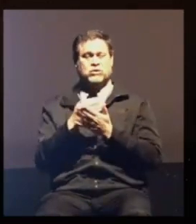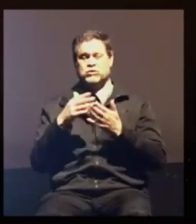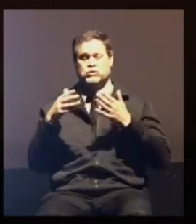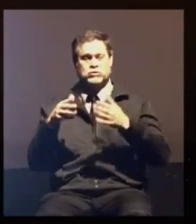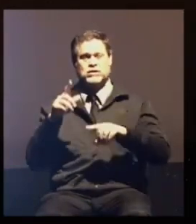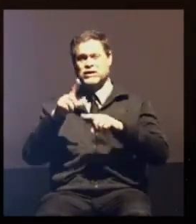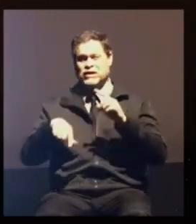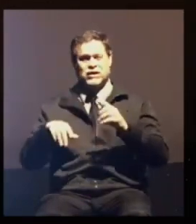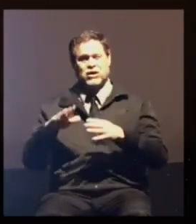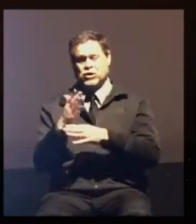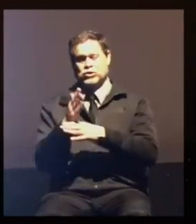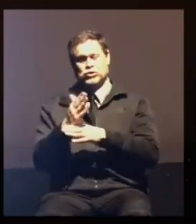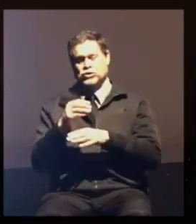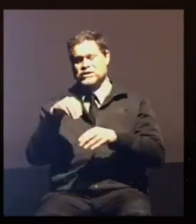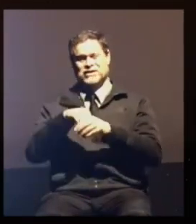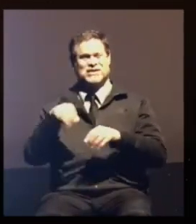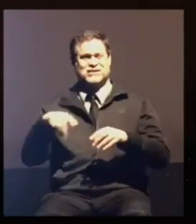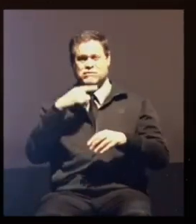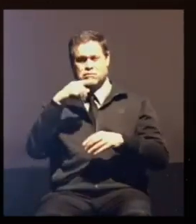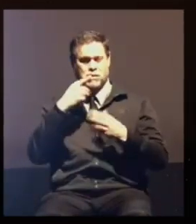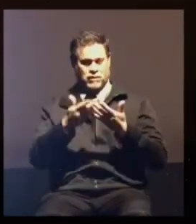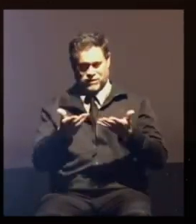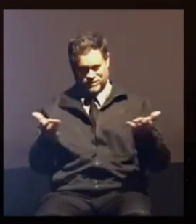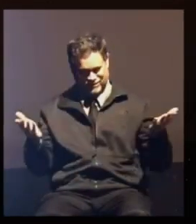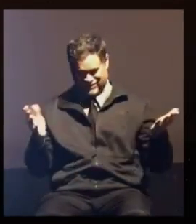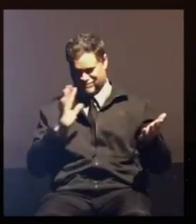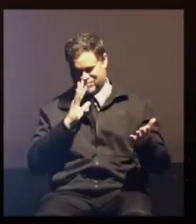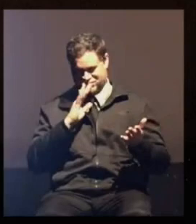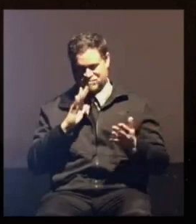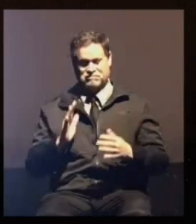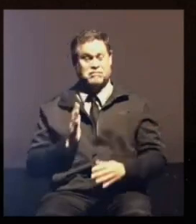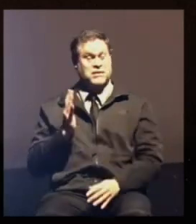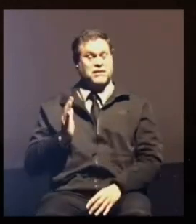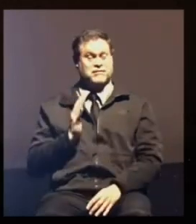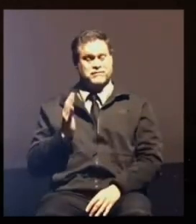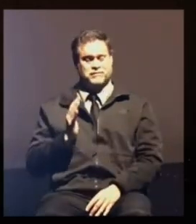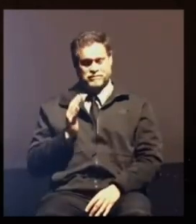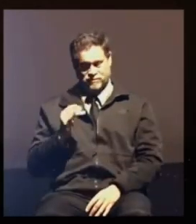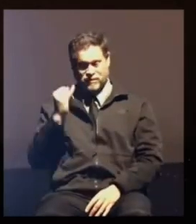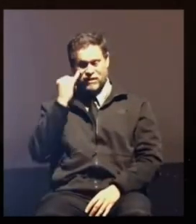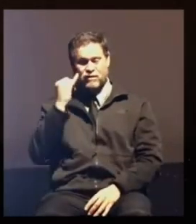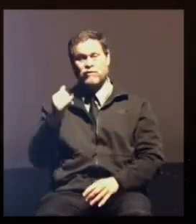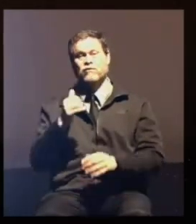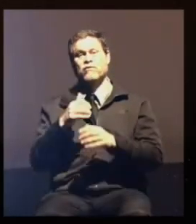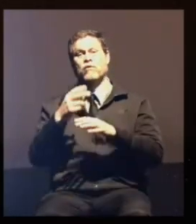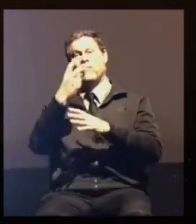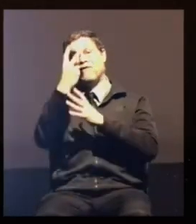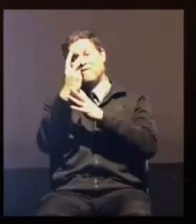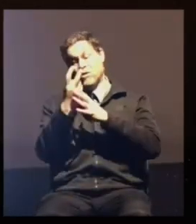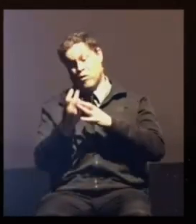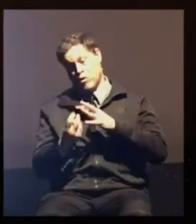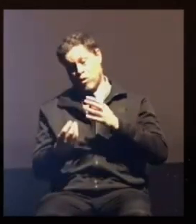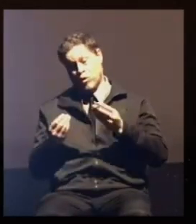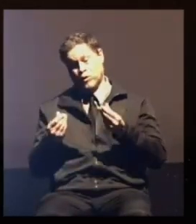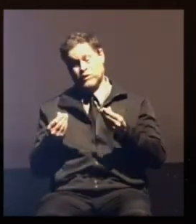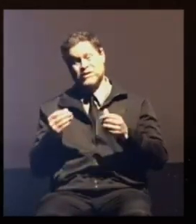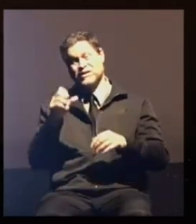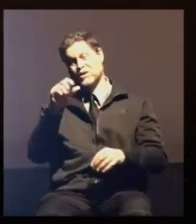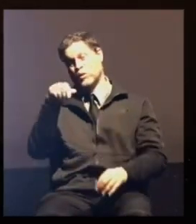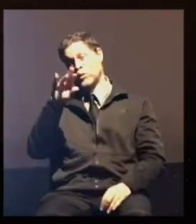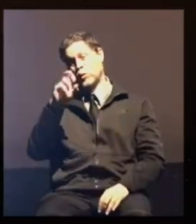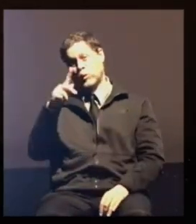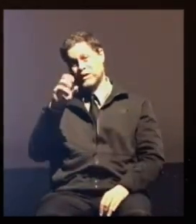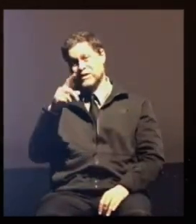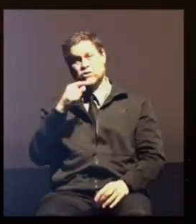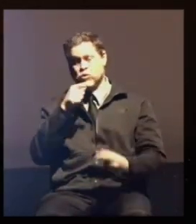in this public company, polite company, if you fall into quicksand, don't struggle. It